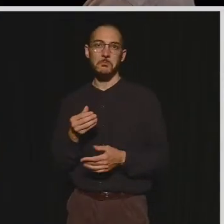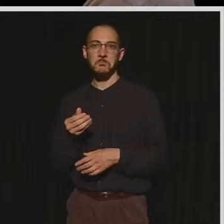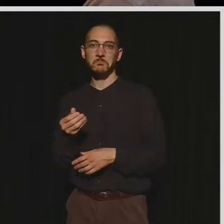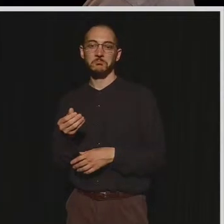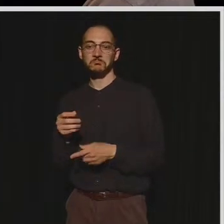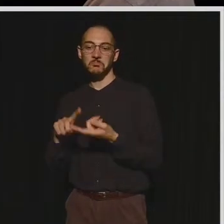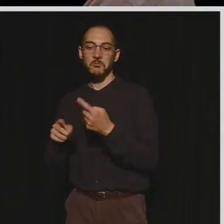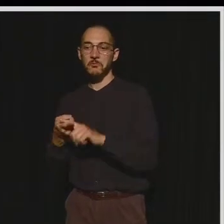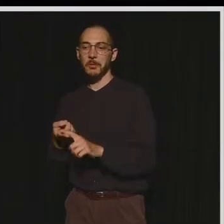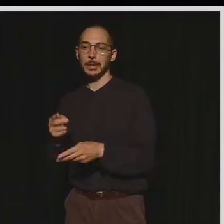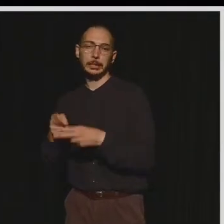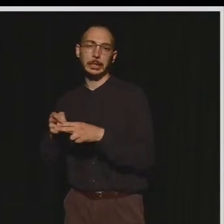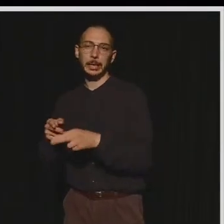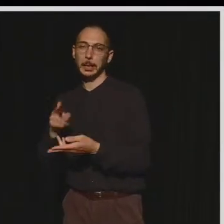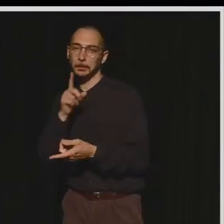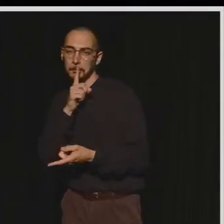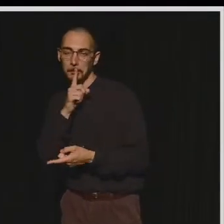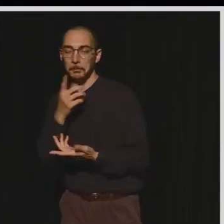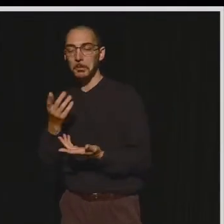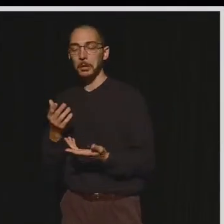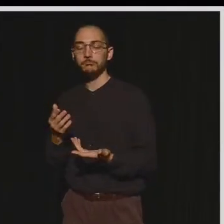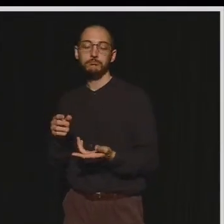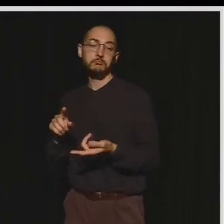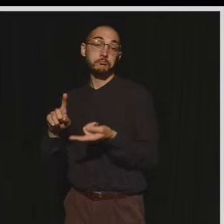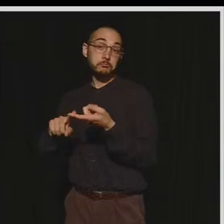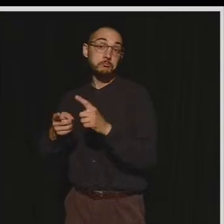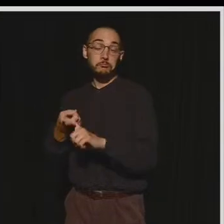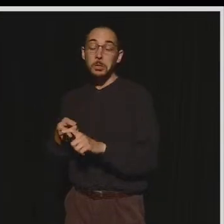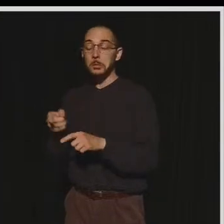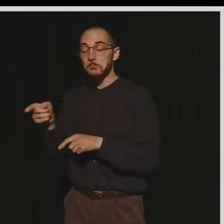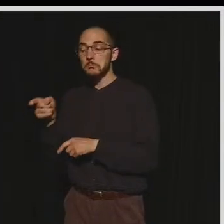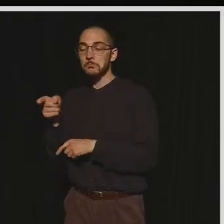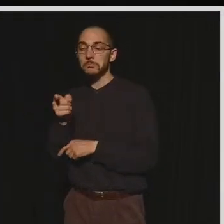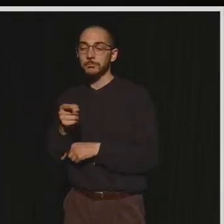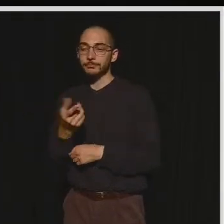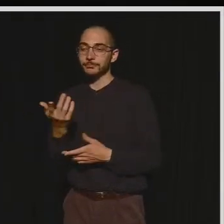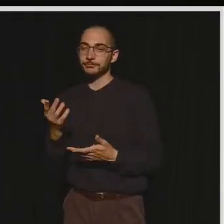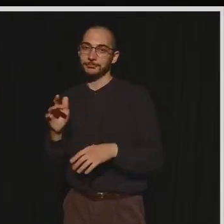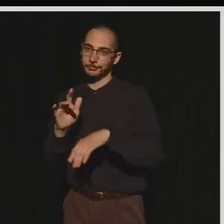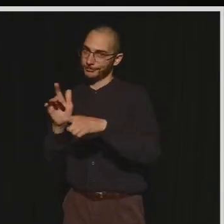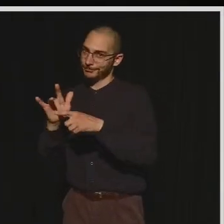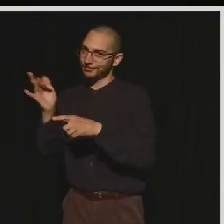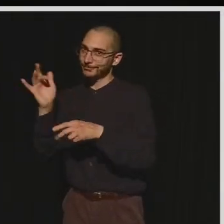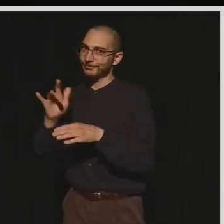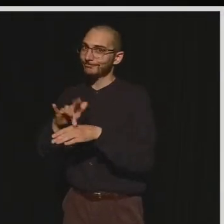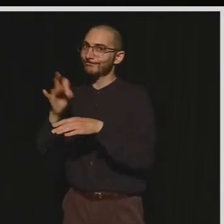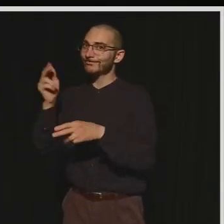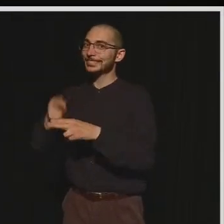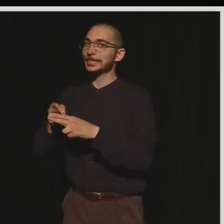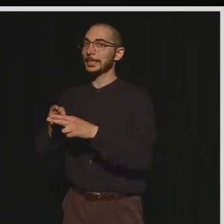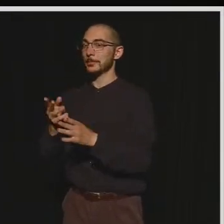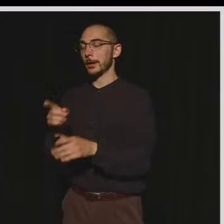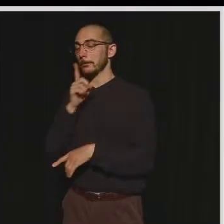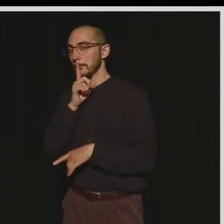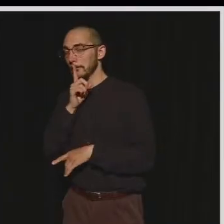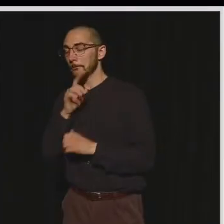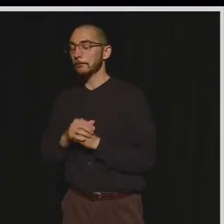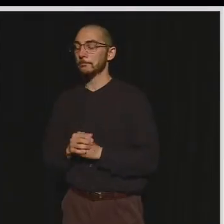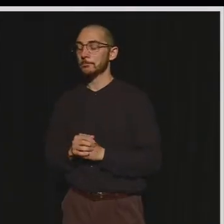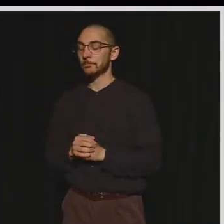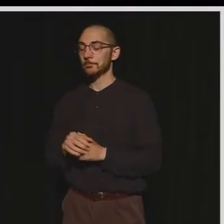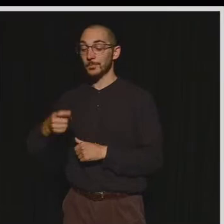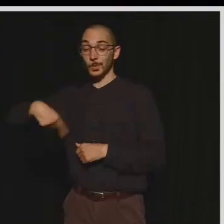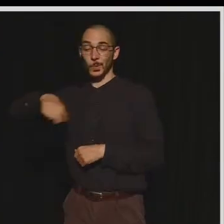created the Leather Dyke Picnic, which now is the Leather Queer Picnic and happens on the Monday of